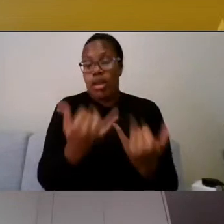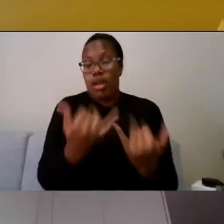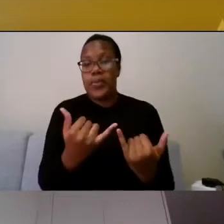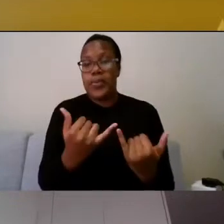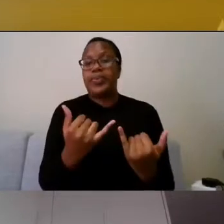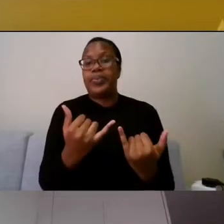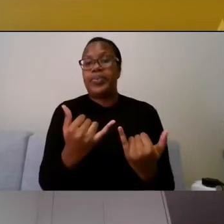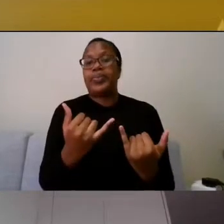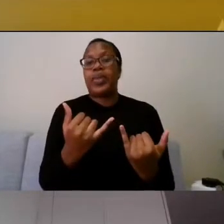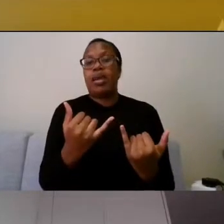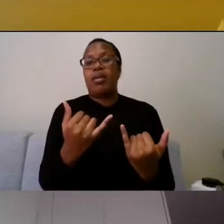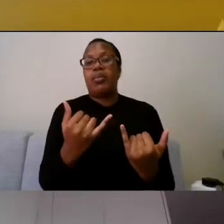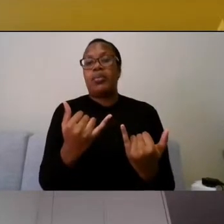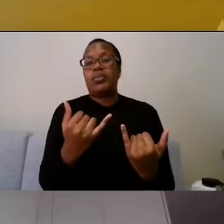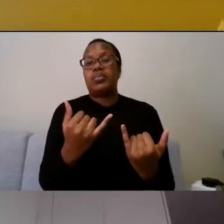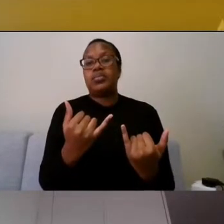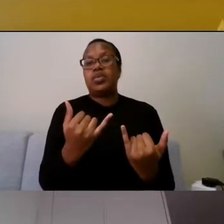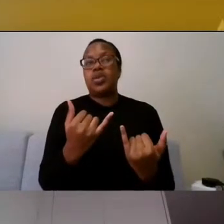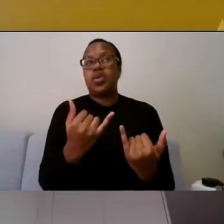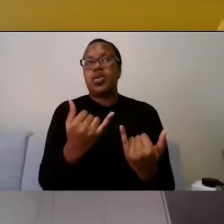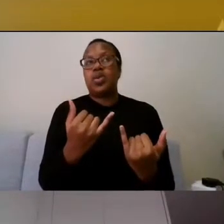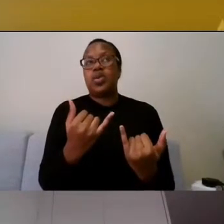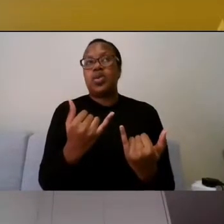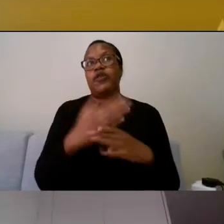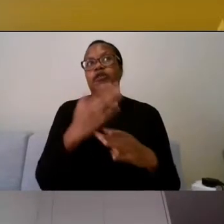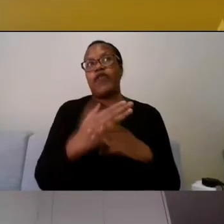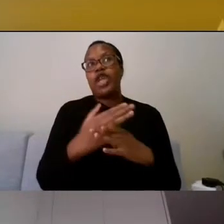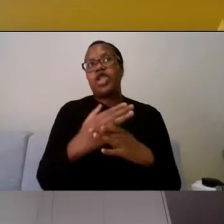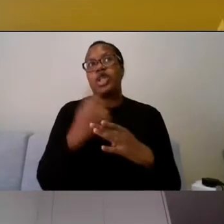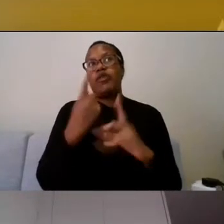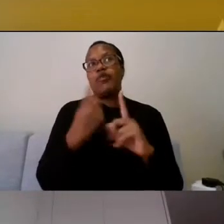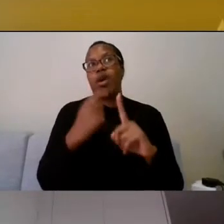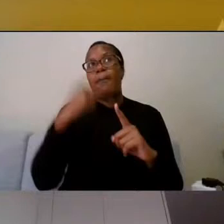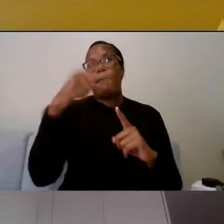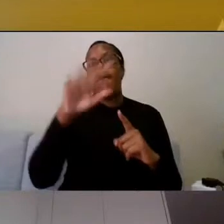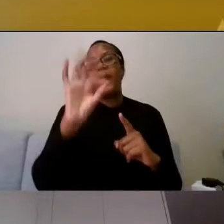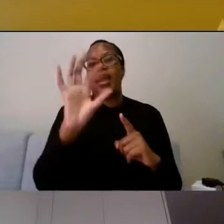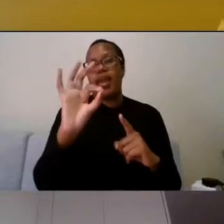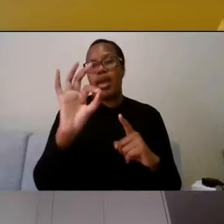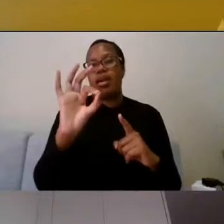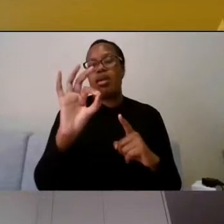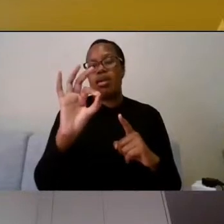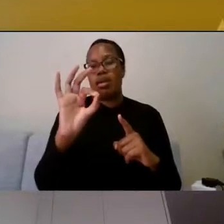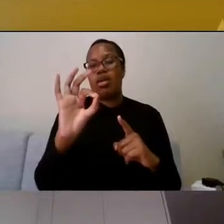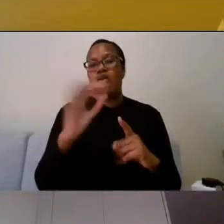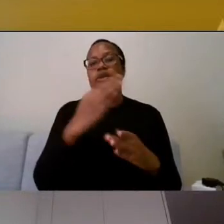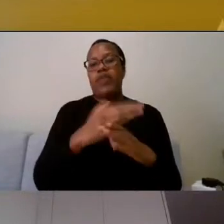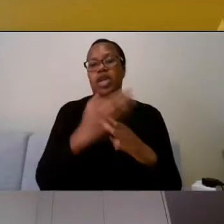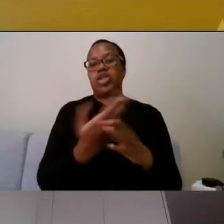and will probably only be functional again from Monday because of